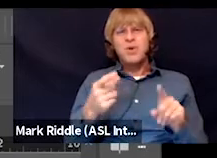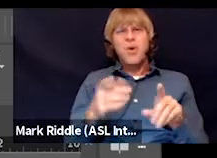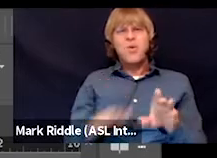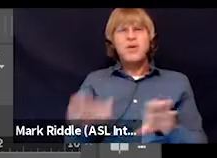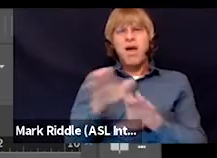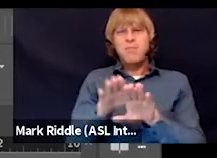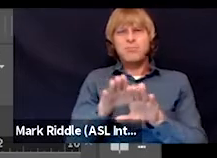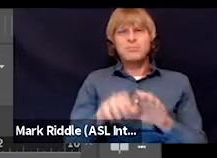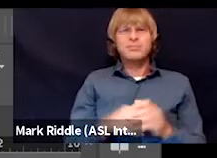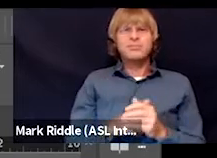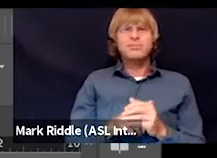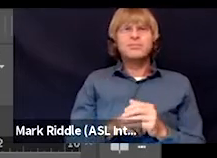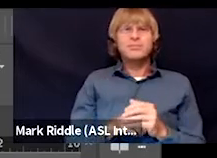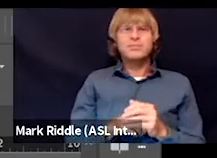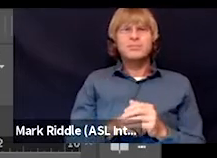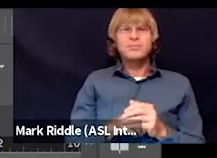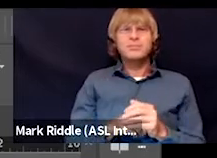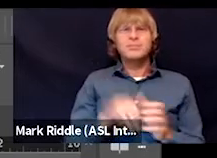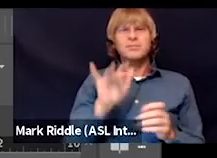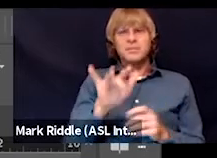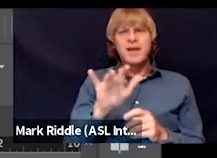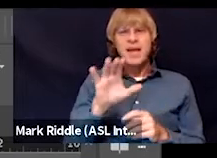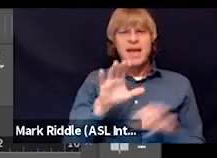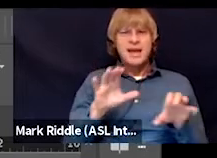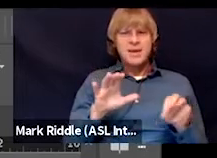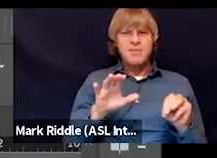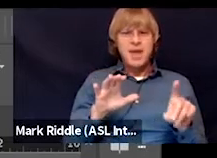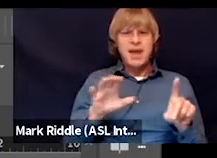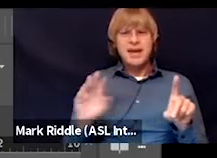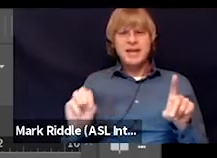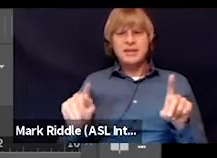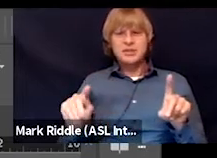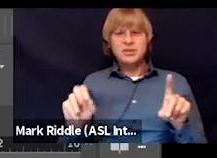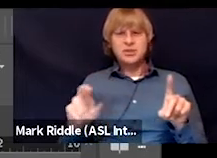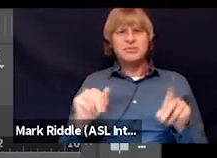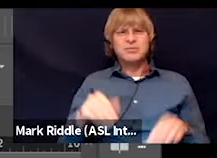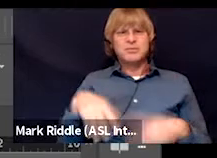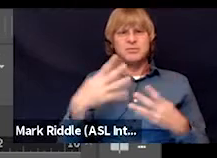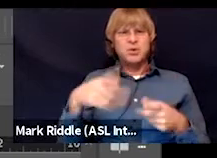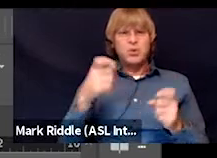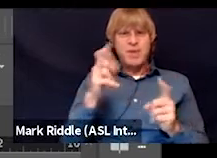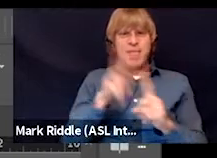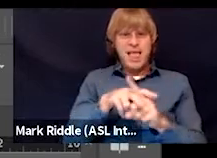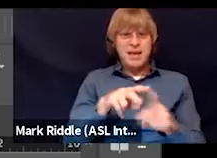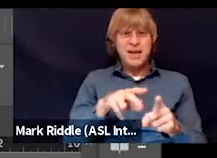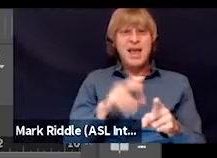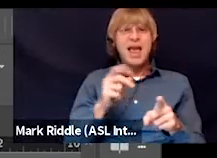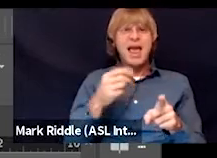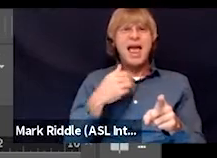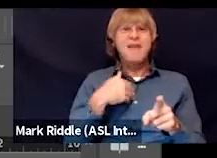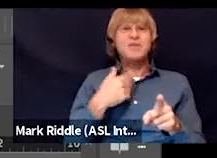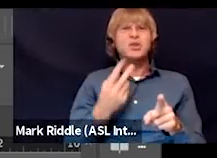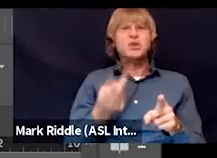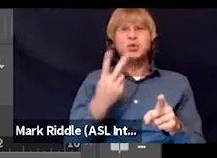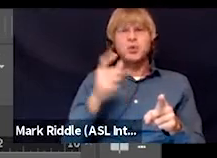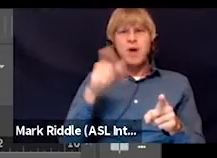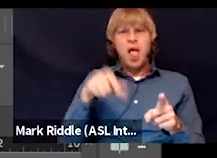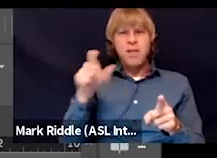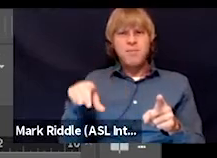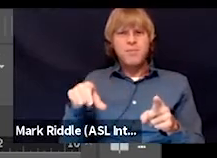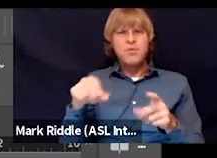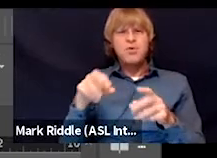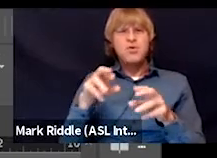of here. And I'm going to hit Command Enter. That brings up Quick Apply. And I actually have a 2-column recipe